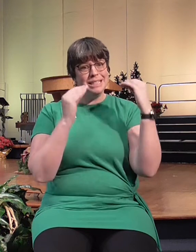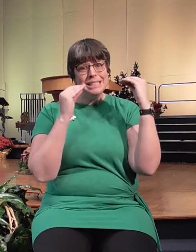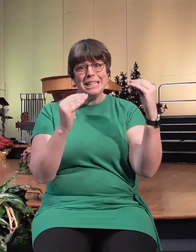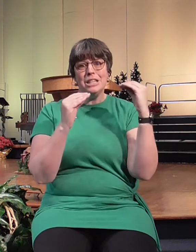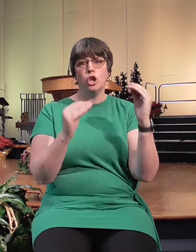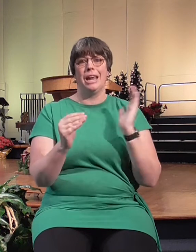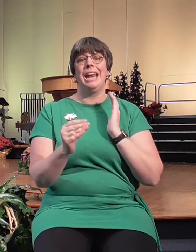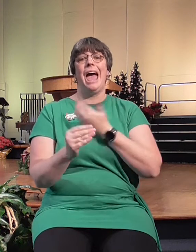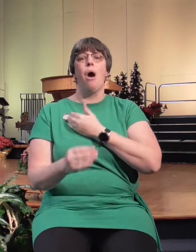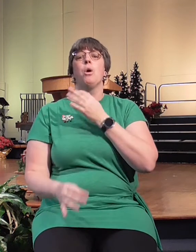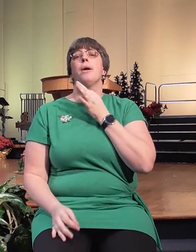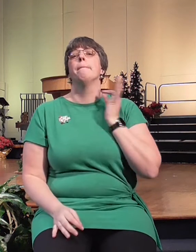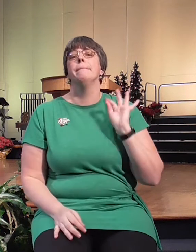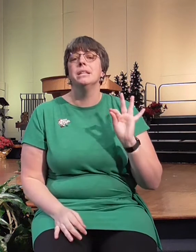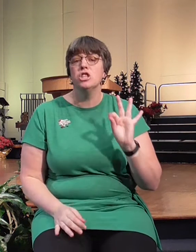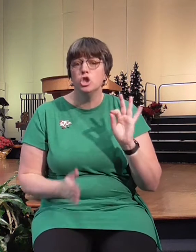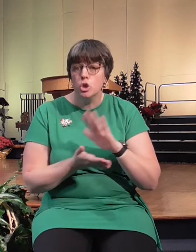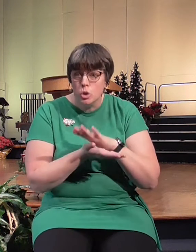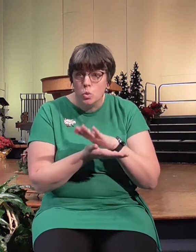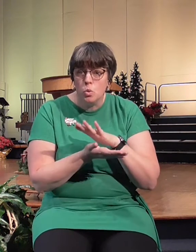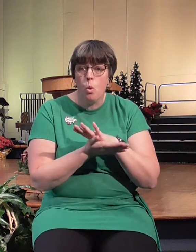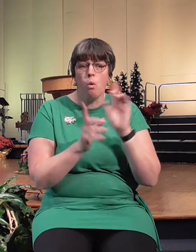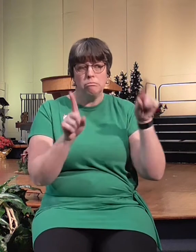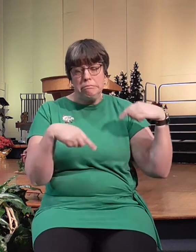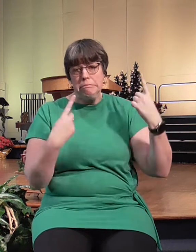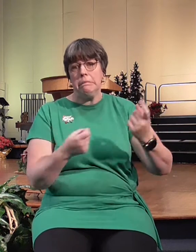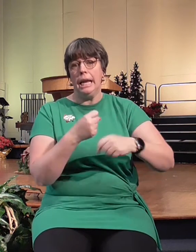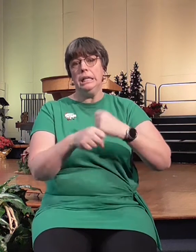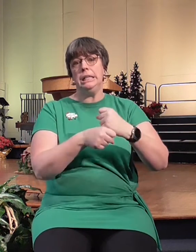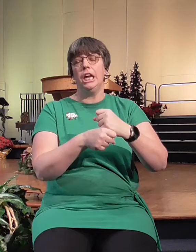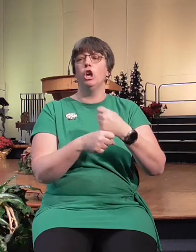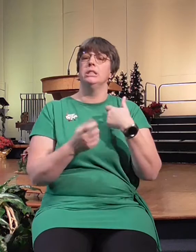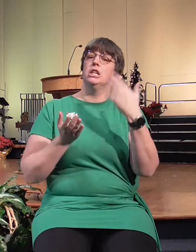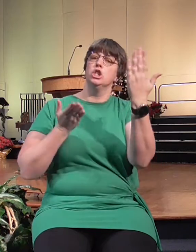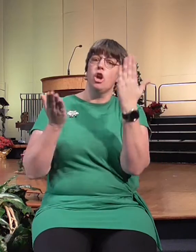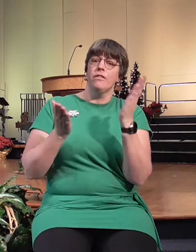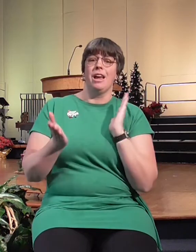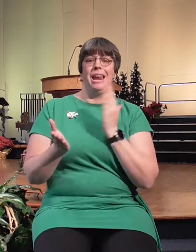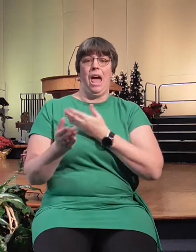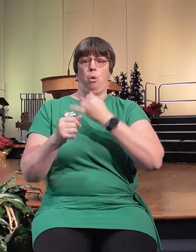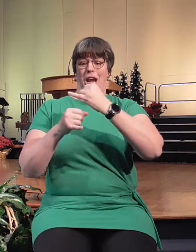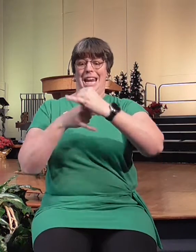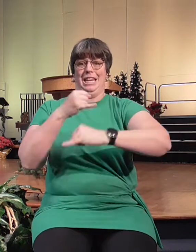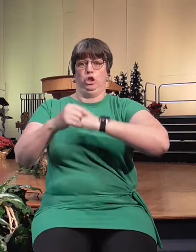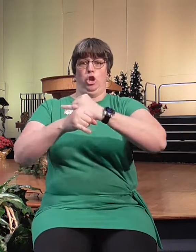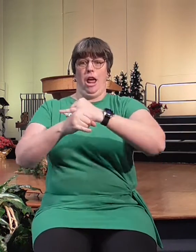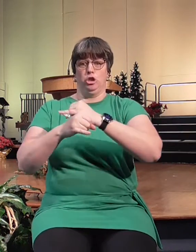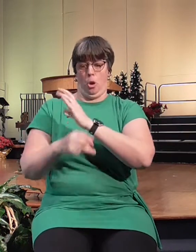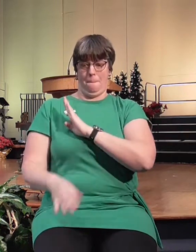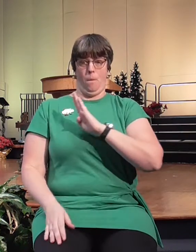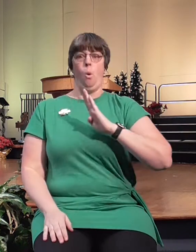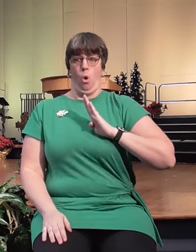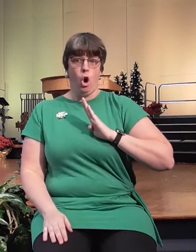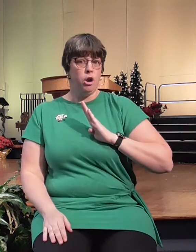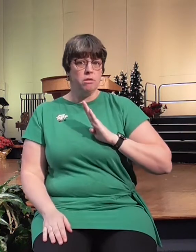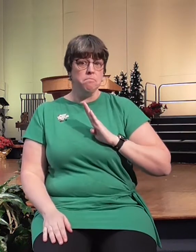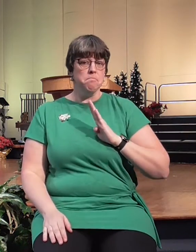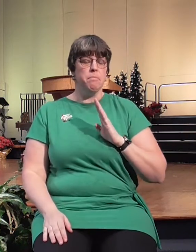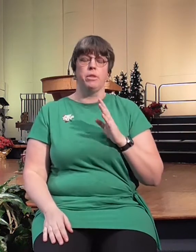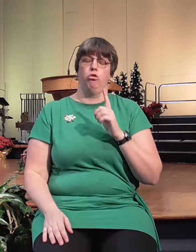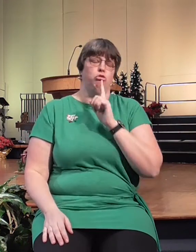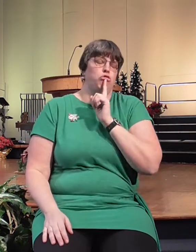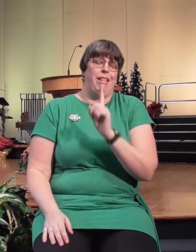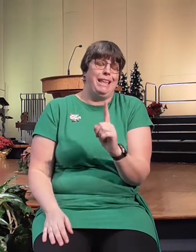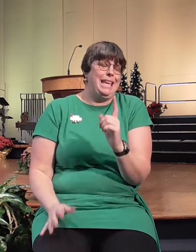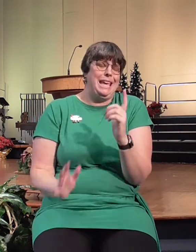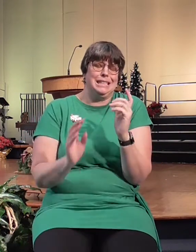teaching in our ministerial school all these years. He's been serving on our international board the past number of years, and he is a